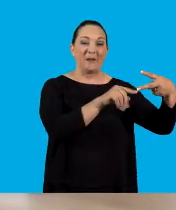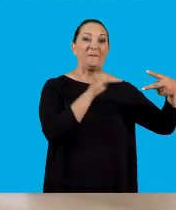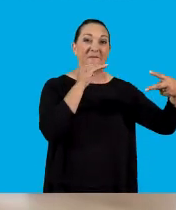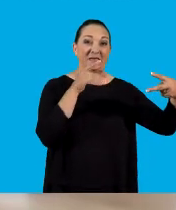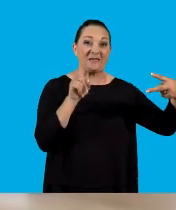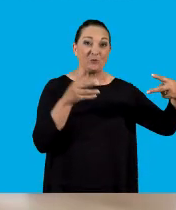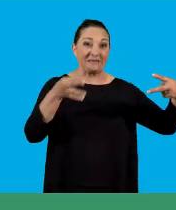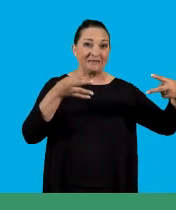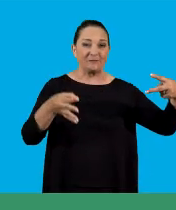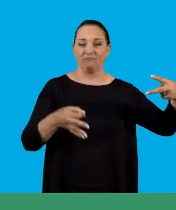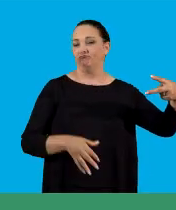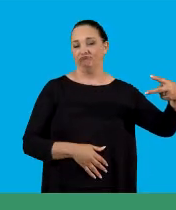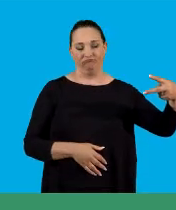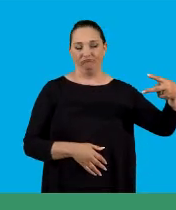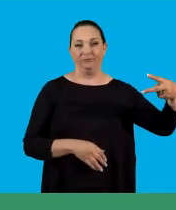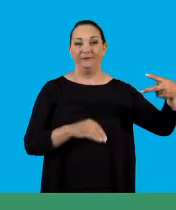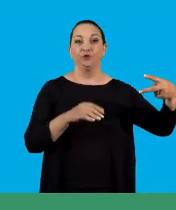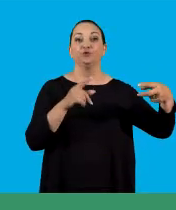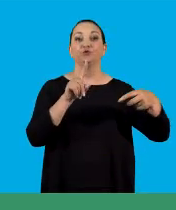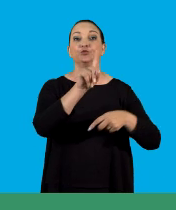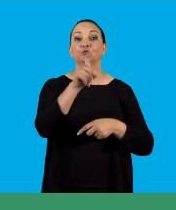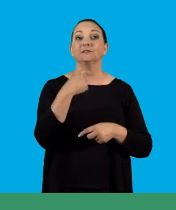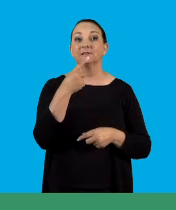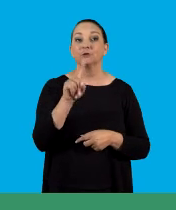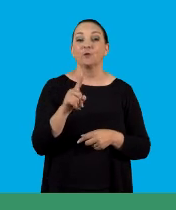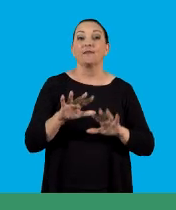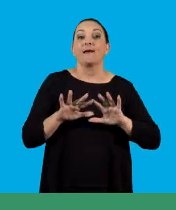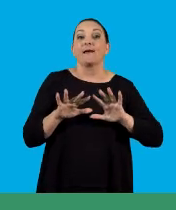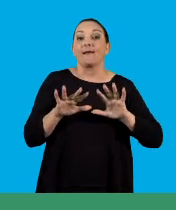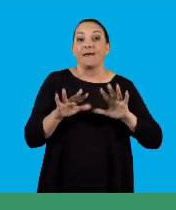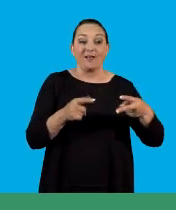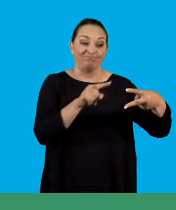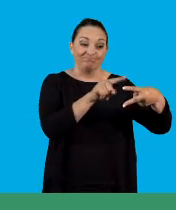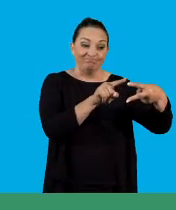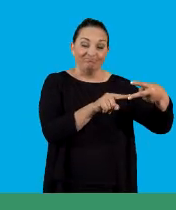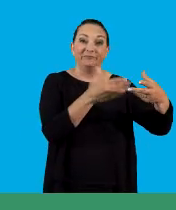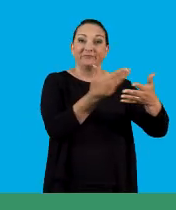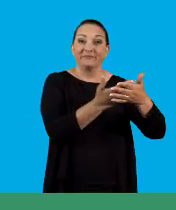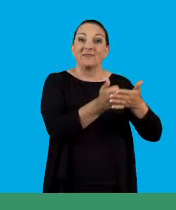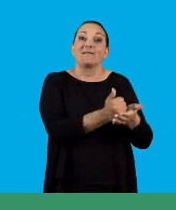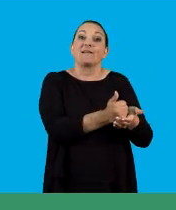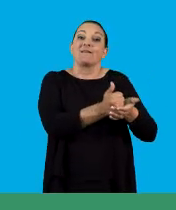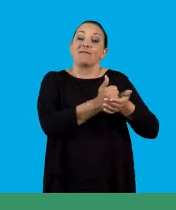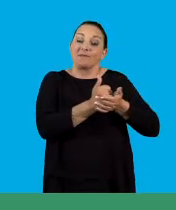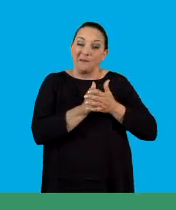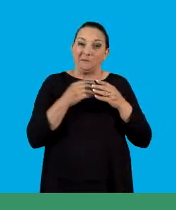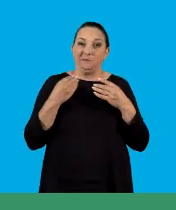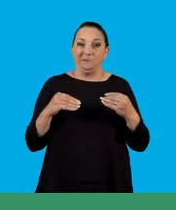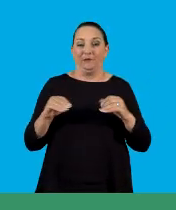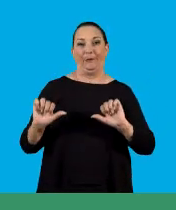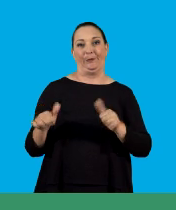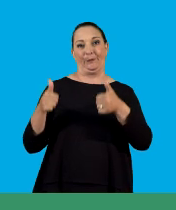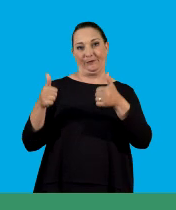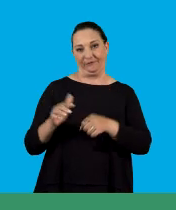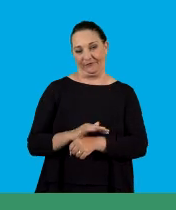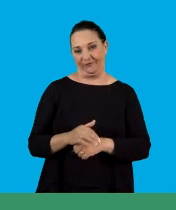The question is saying explain how the following business function contributes to the success of the